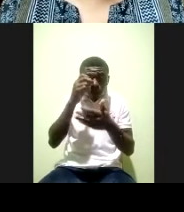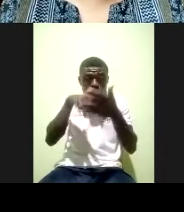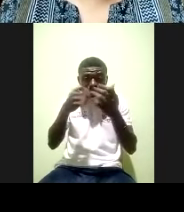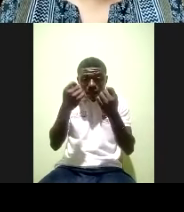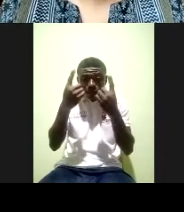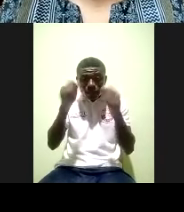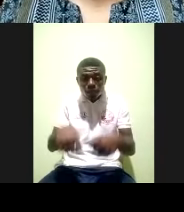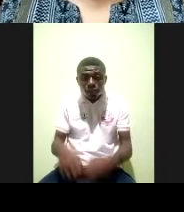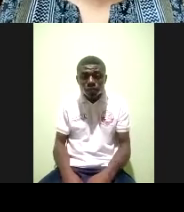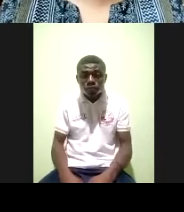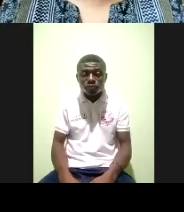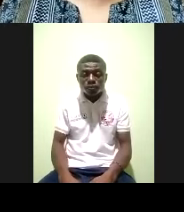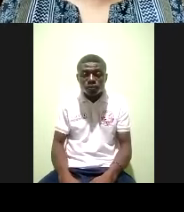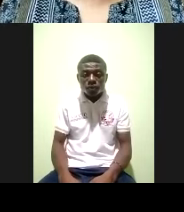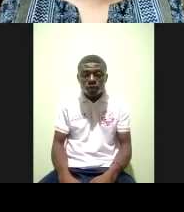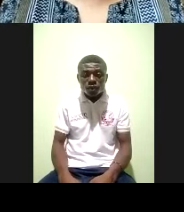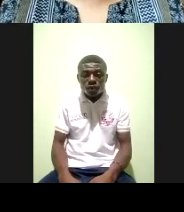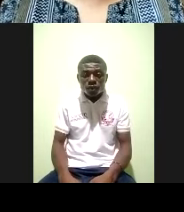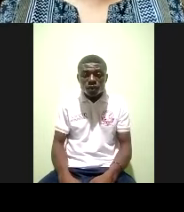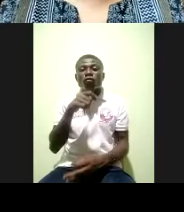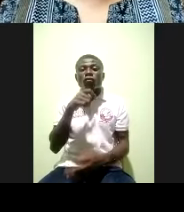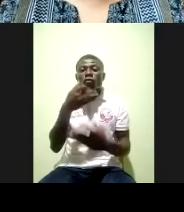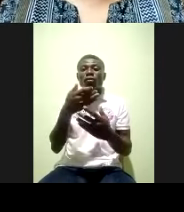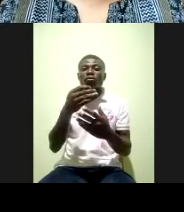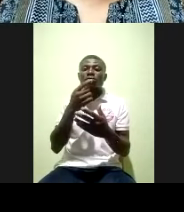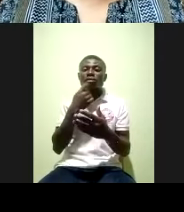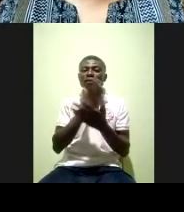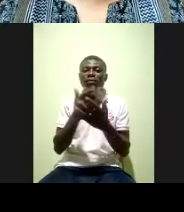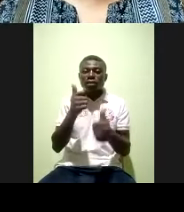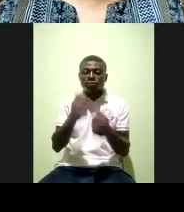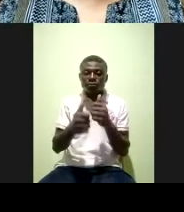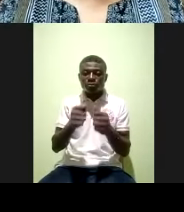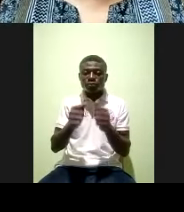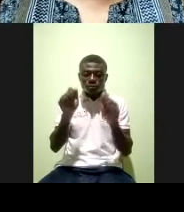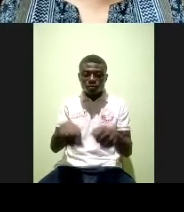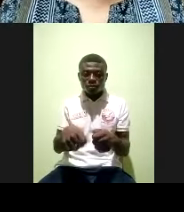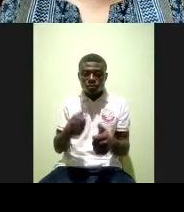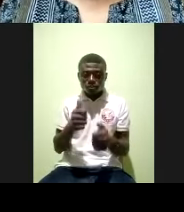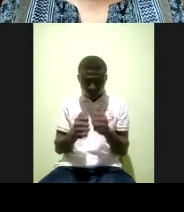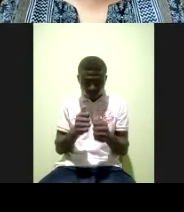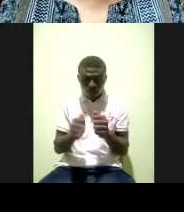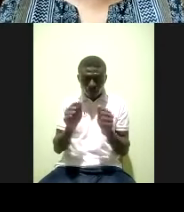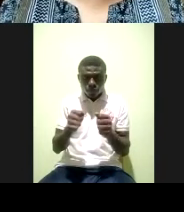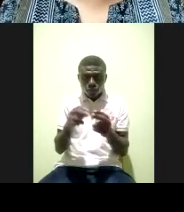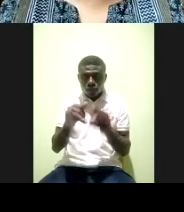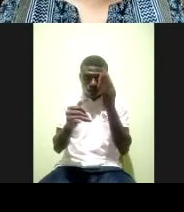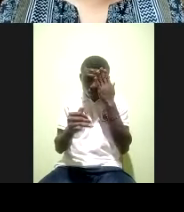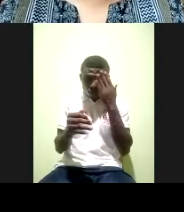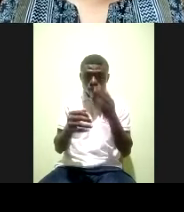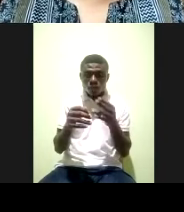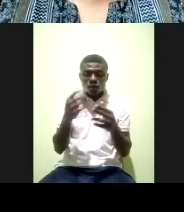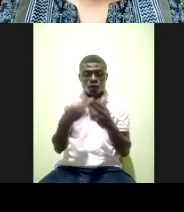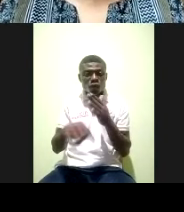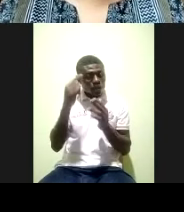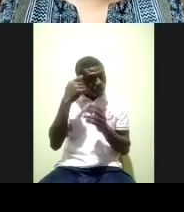And you can put a comment in the comment sections, which is the chat box, for her to know what you think about the